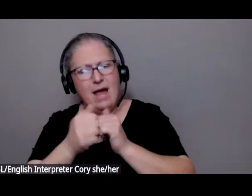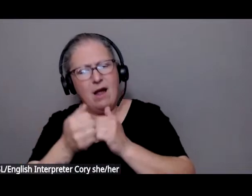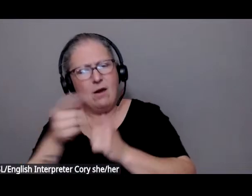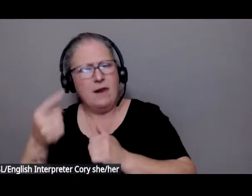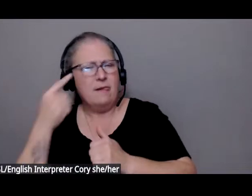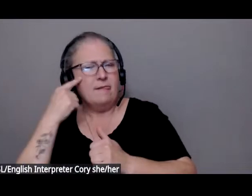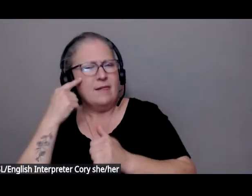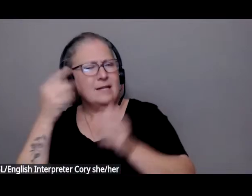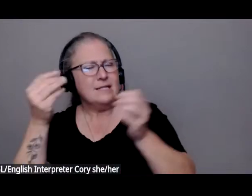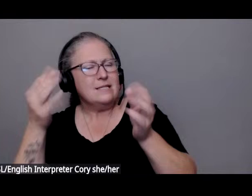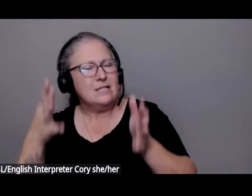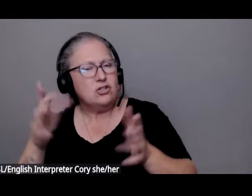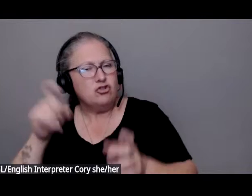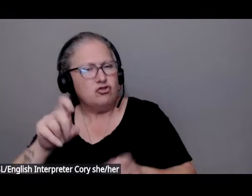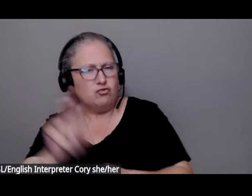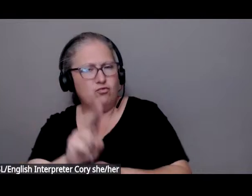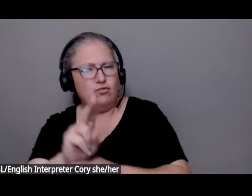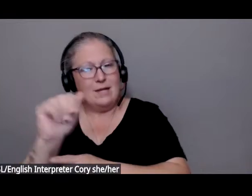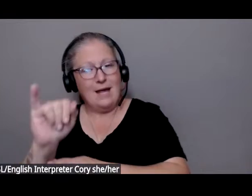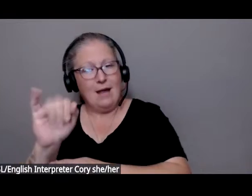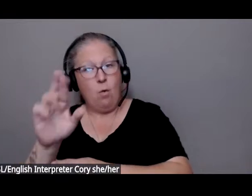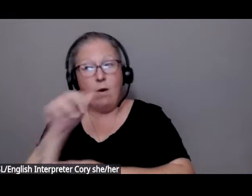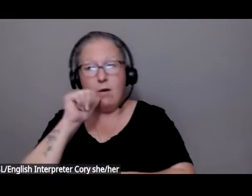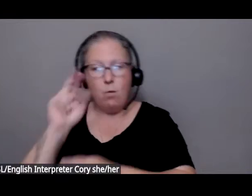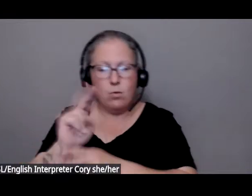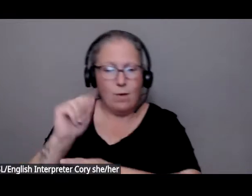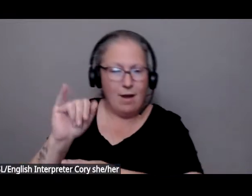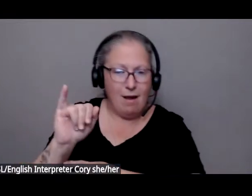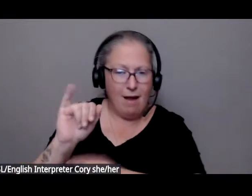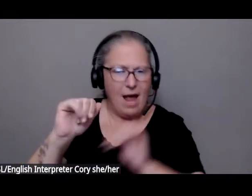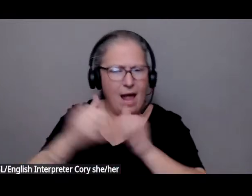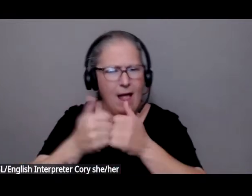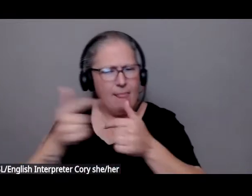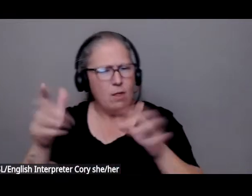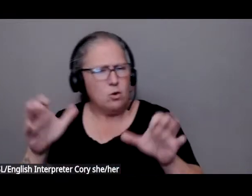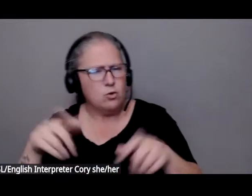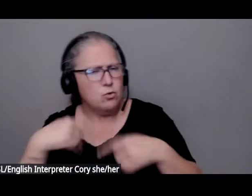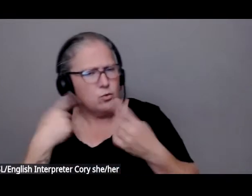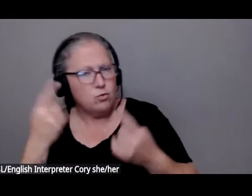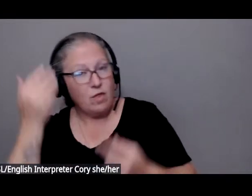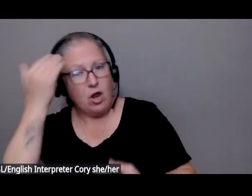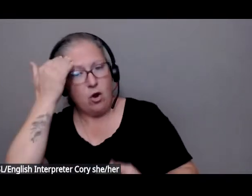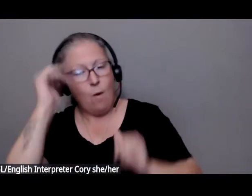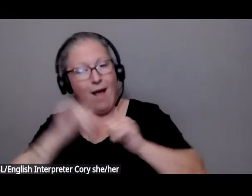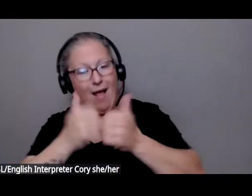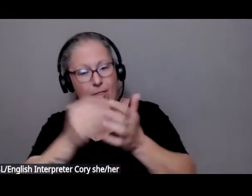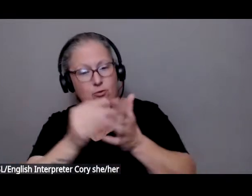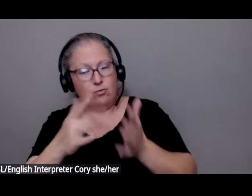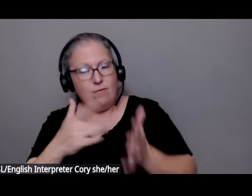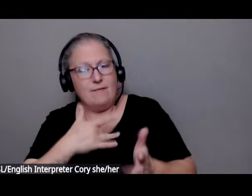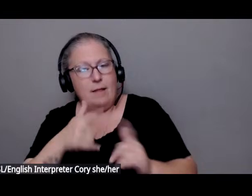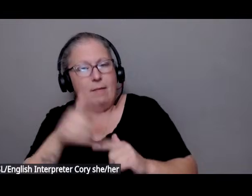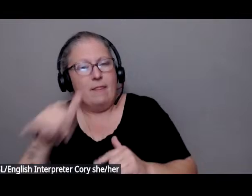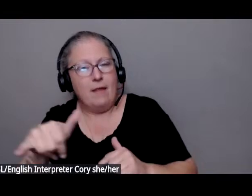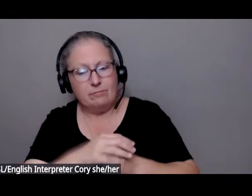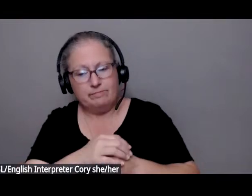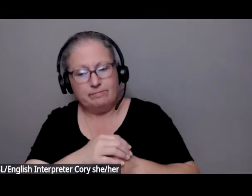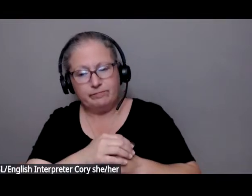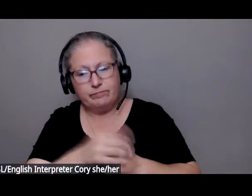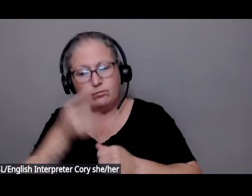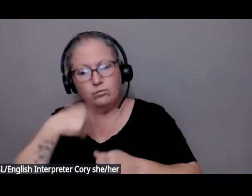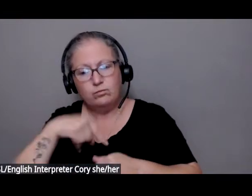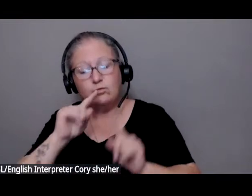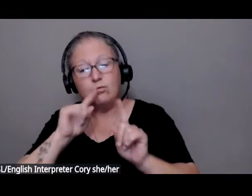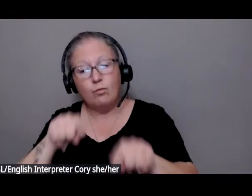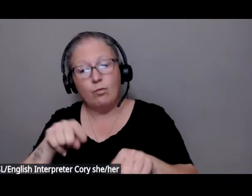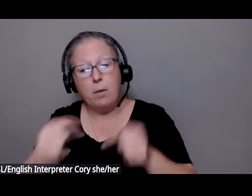teachers should use AI or not use AI, how they've been doing it, so they know how students are feeling about it. We reported